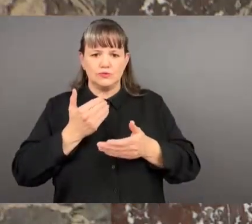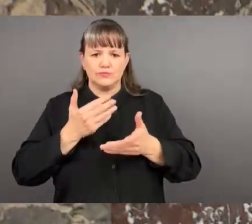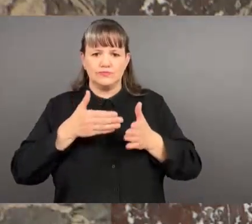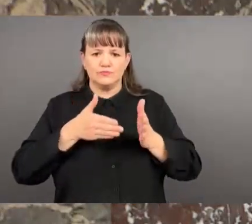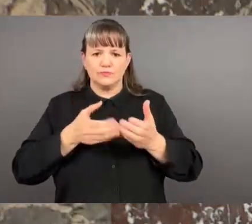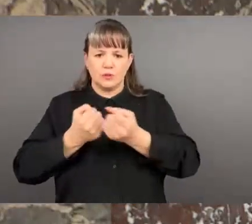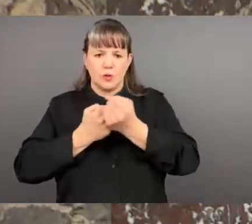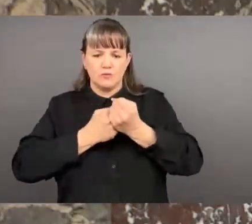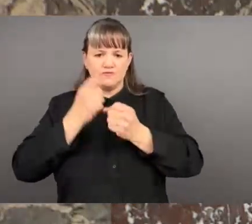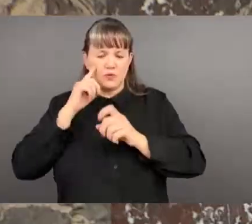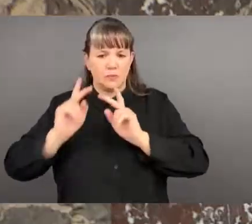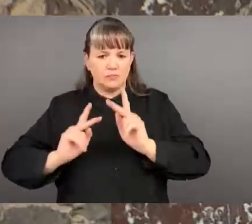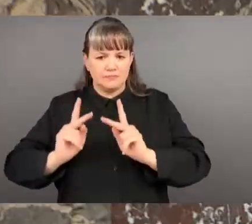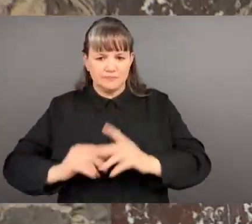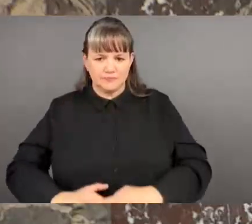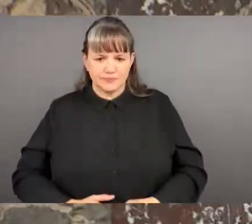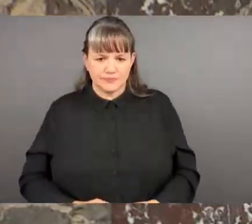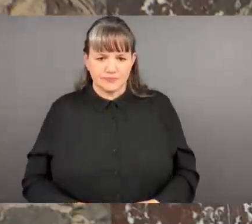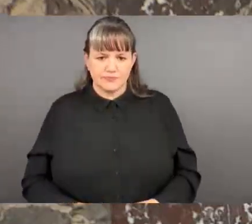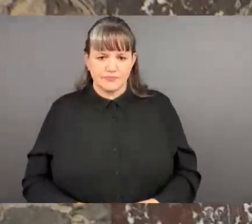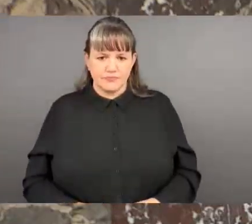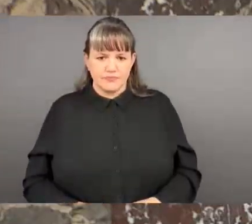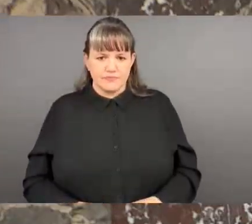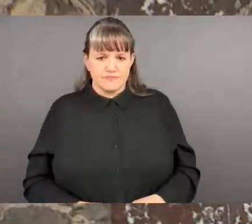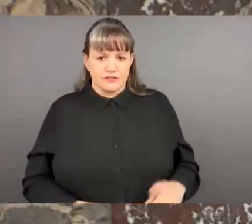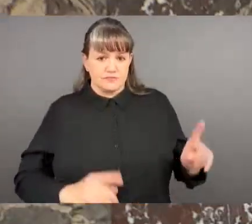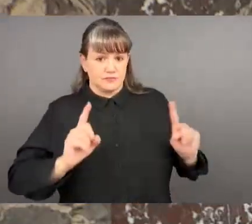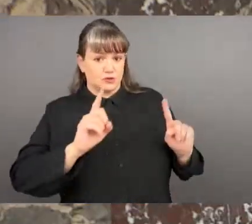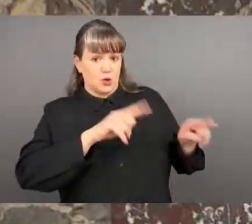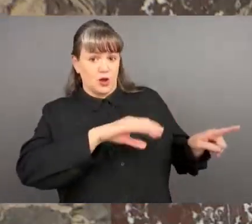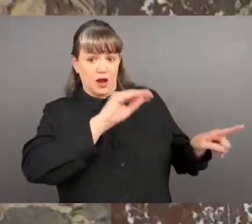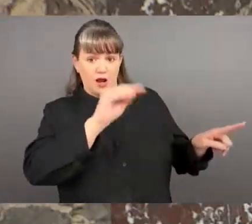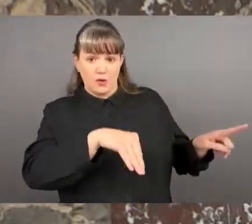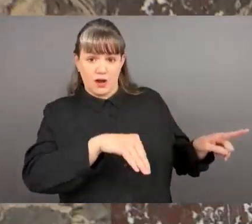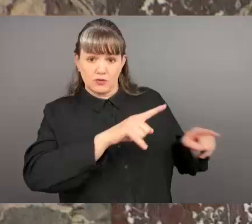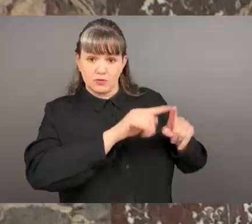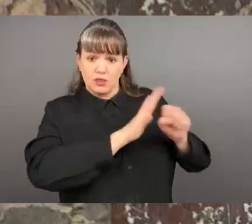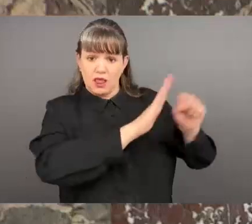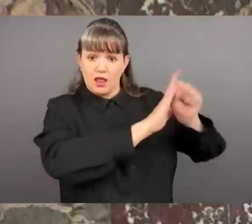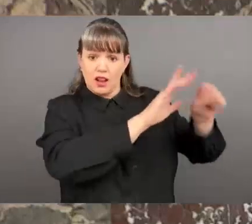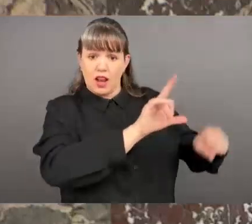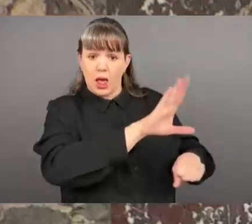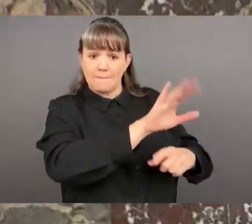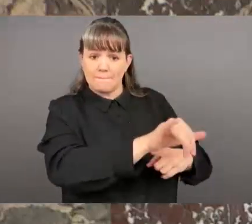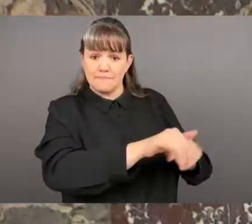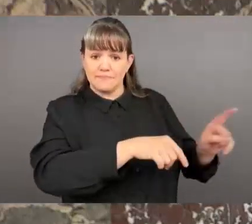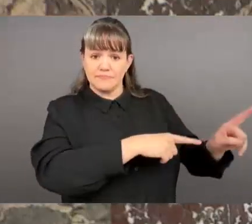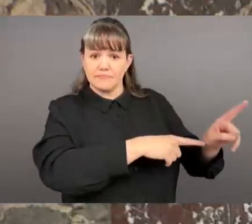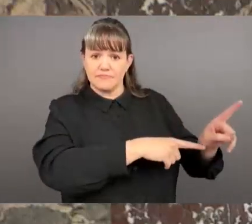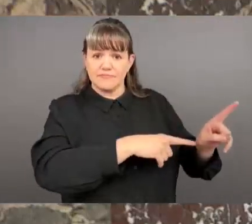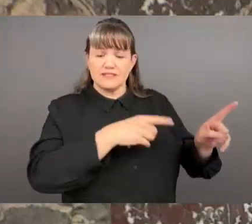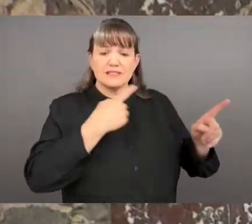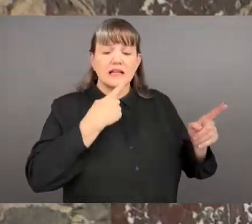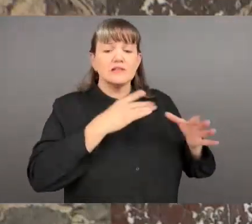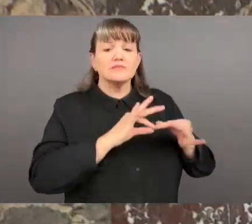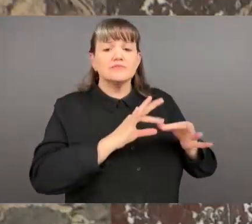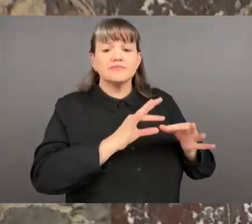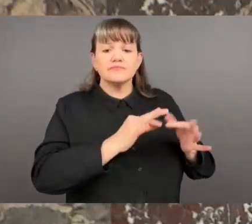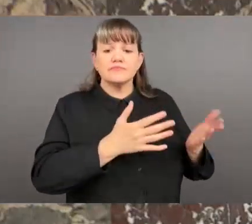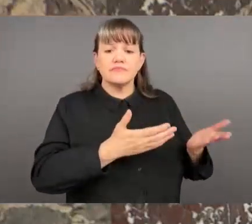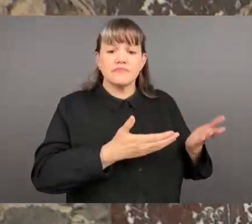went to Ottawa to lobby, Honourable Speaker. What did he lobby for? He said that renewable energy was unicorn farts, Honourable